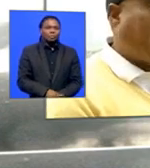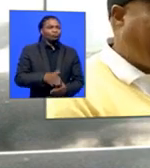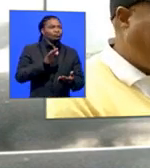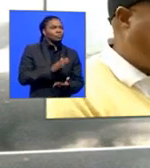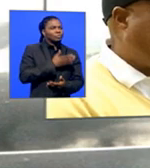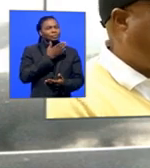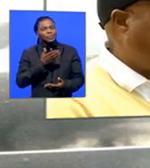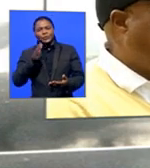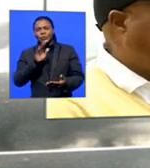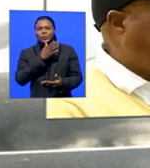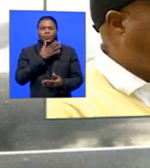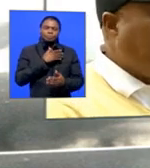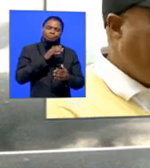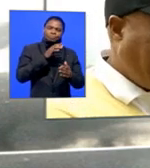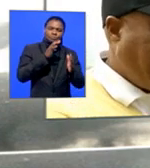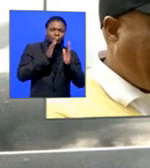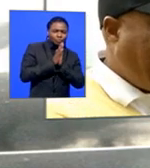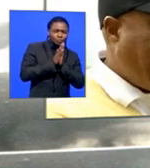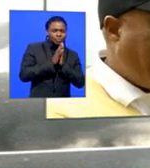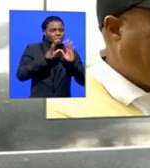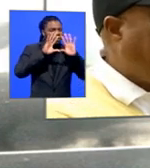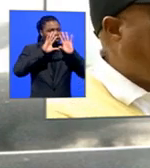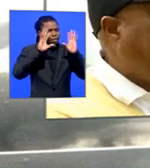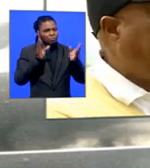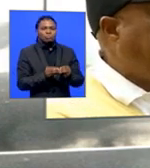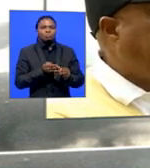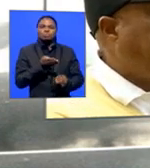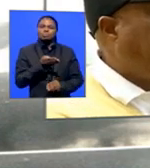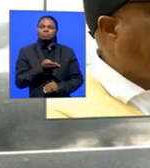kuculwa ke kuthandazwa yonke into ibisenzeka phaya,